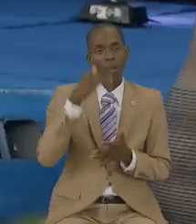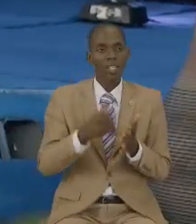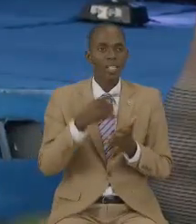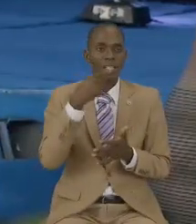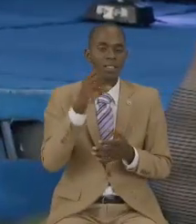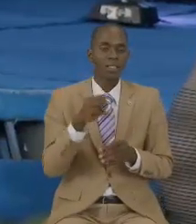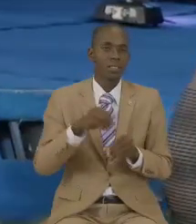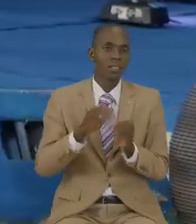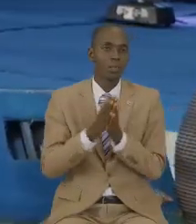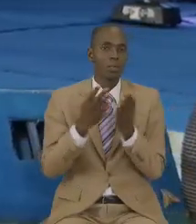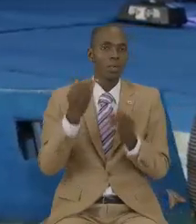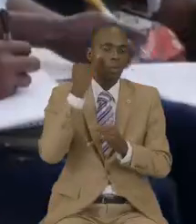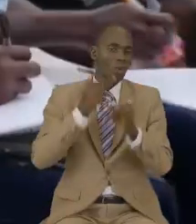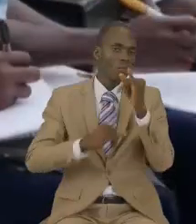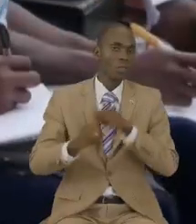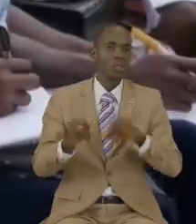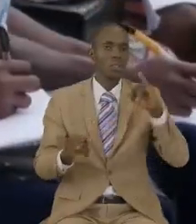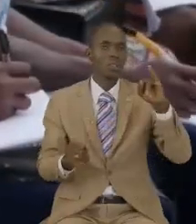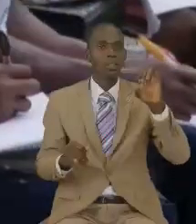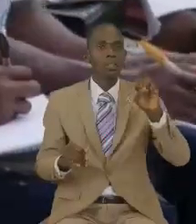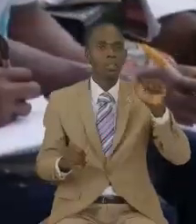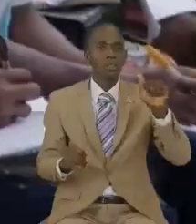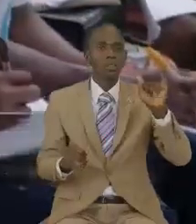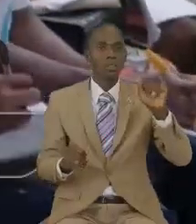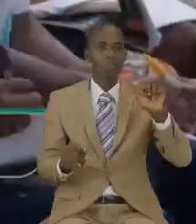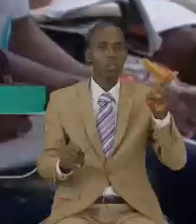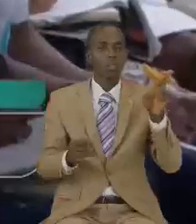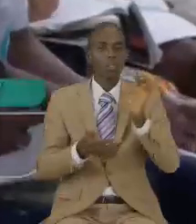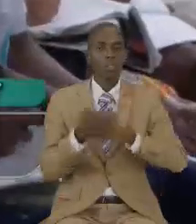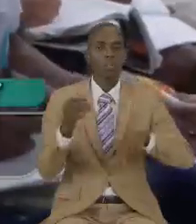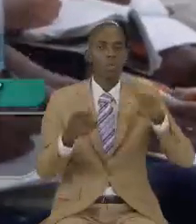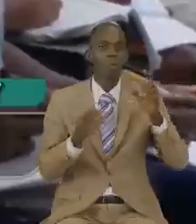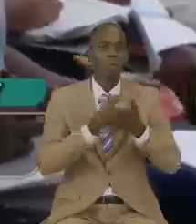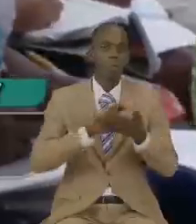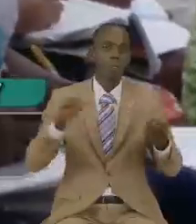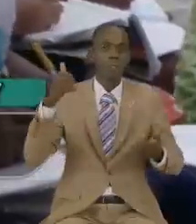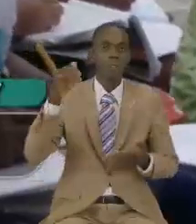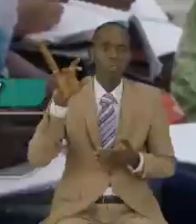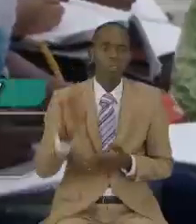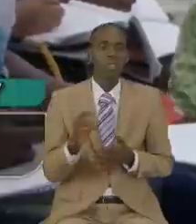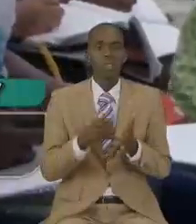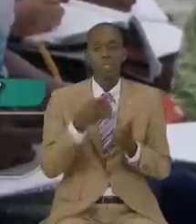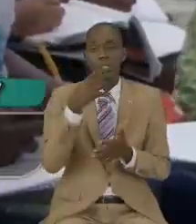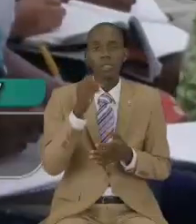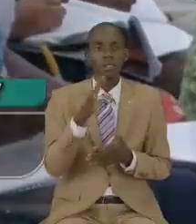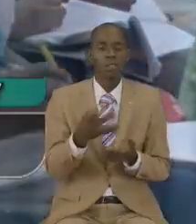in Isaiah chapter 1 verse 18. Isaiah chapter 1 verse 18, it says, come now.